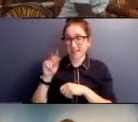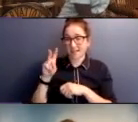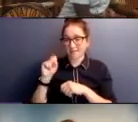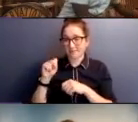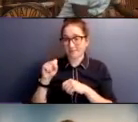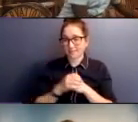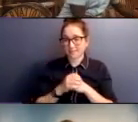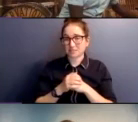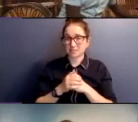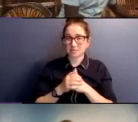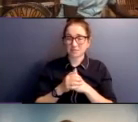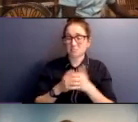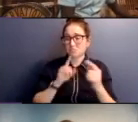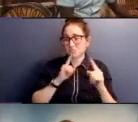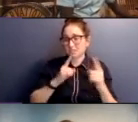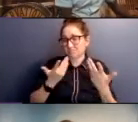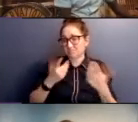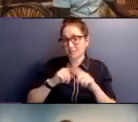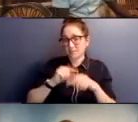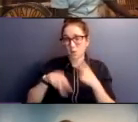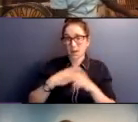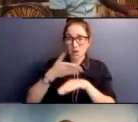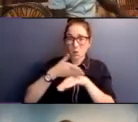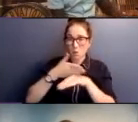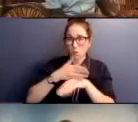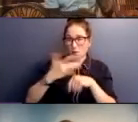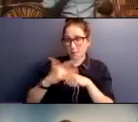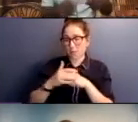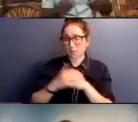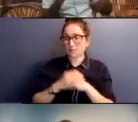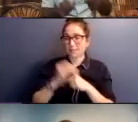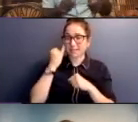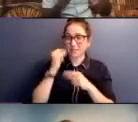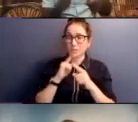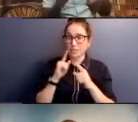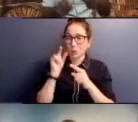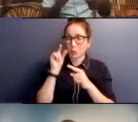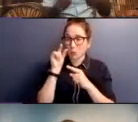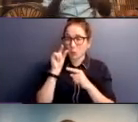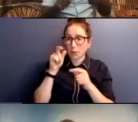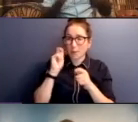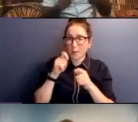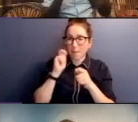And depending on what kind of wood you have available, if you got small,